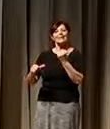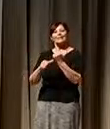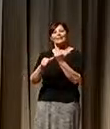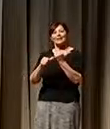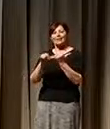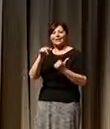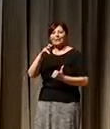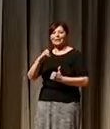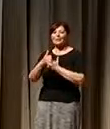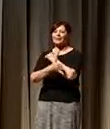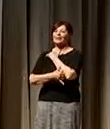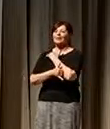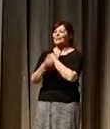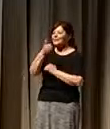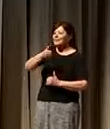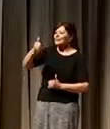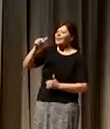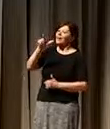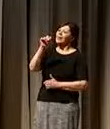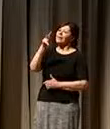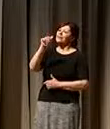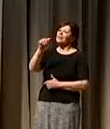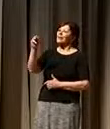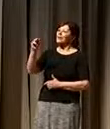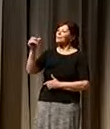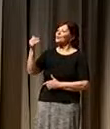County Executive, Lisa M. Chimera.